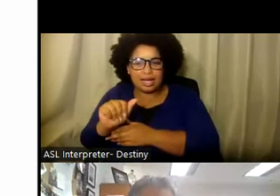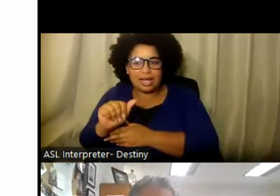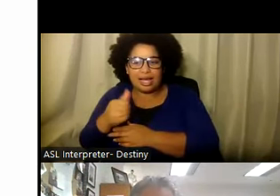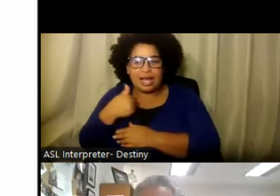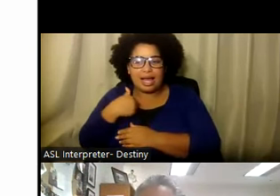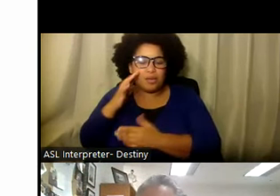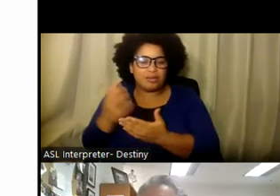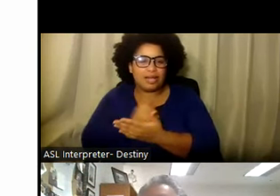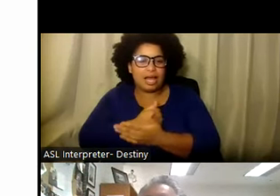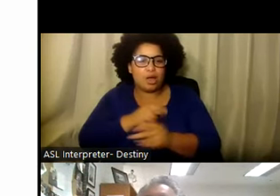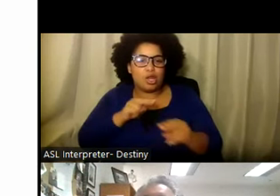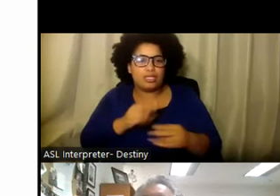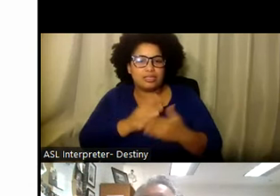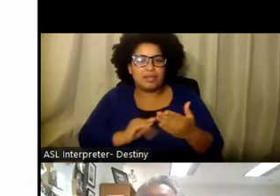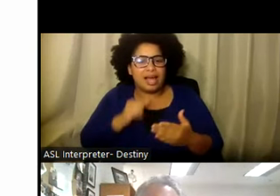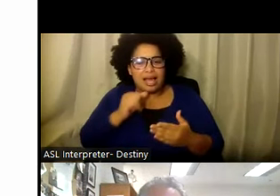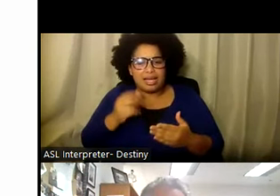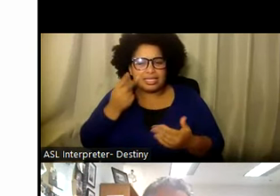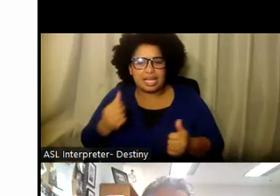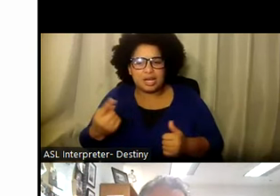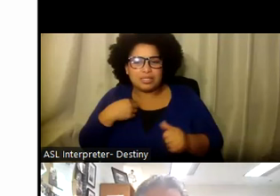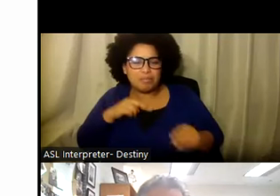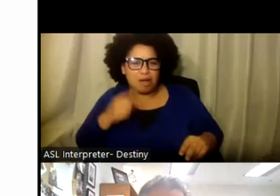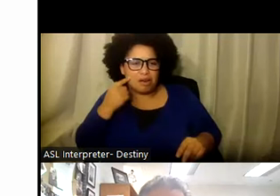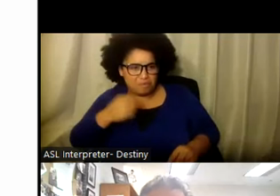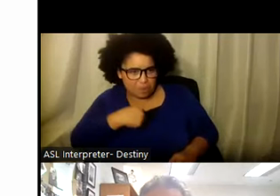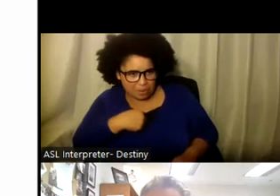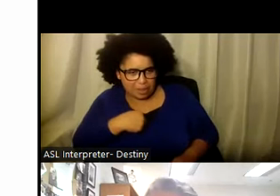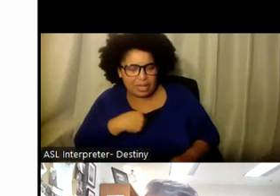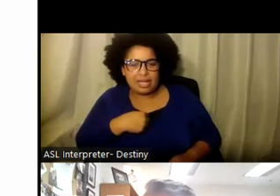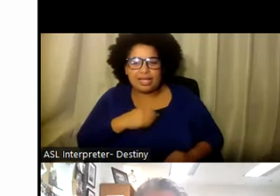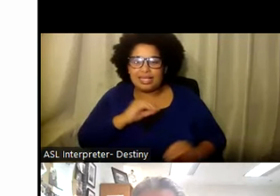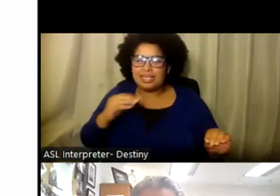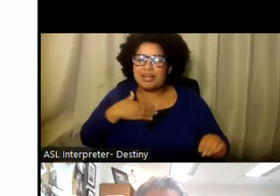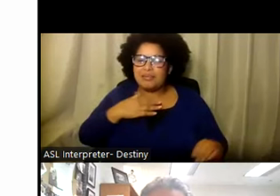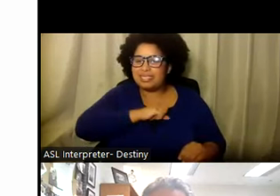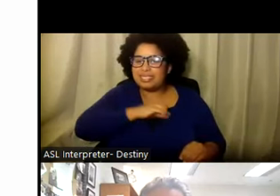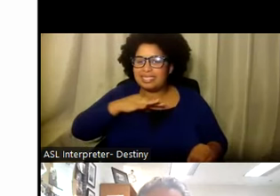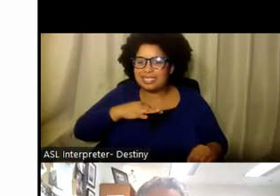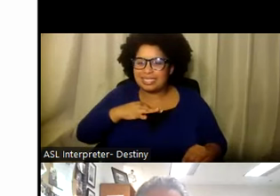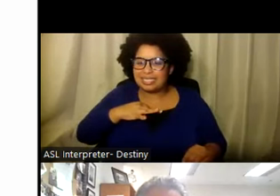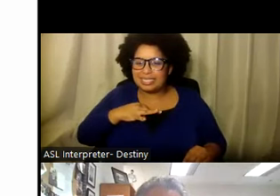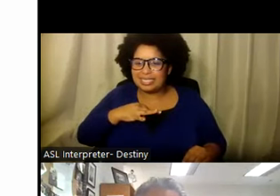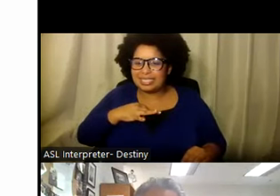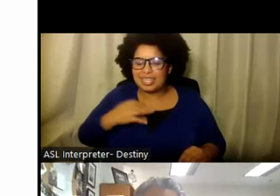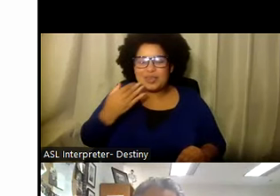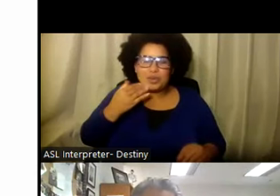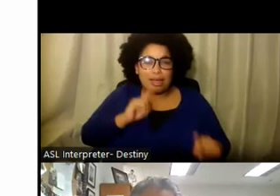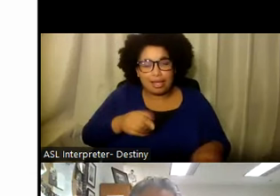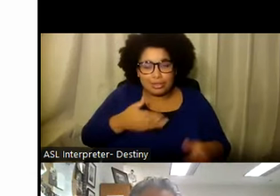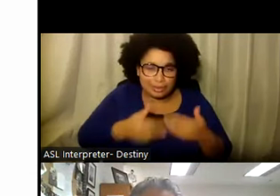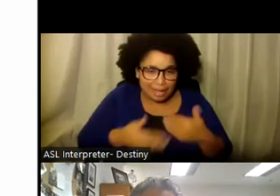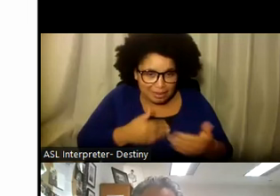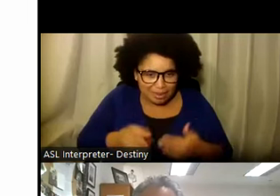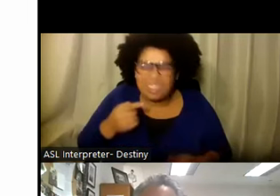at any of those. I didn't have anybody to monitor that for me because none of my staff knew the answers anyway. That's what they